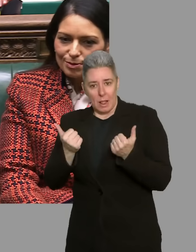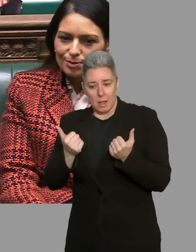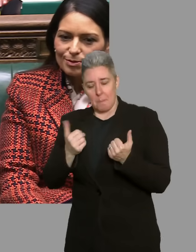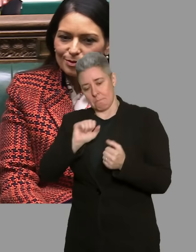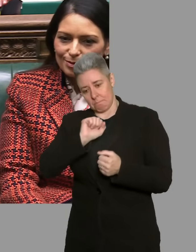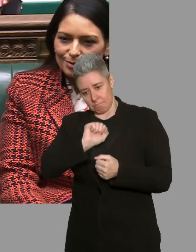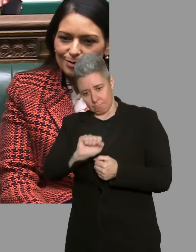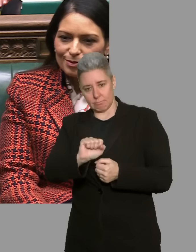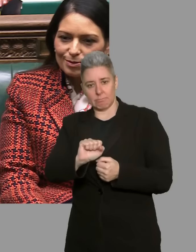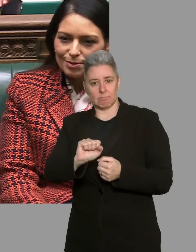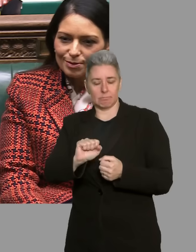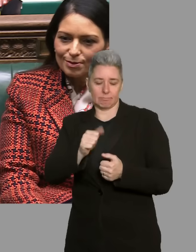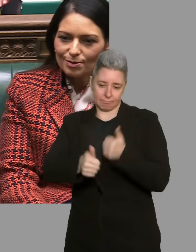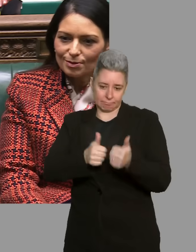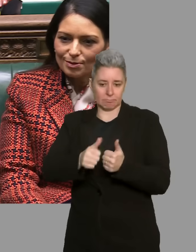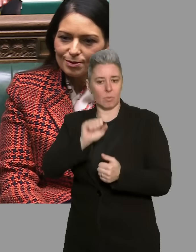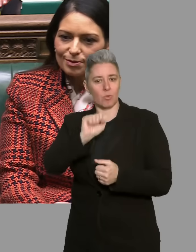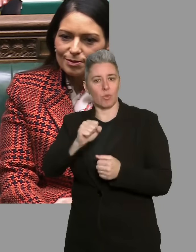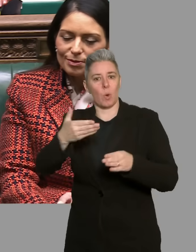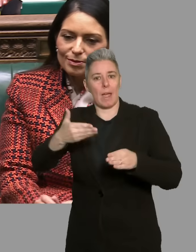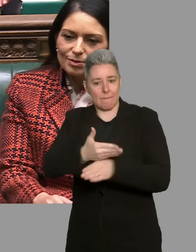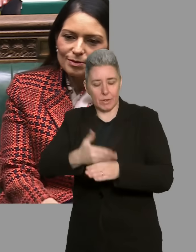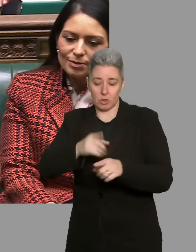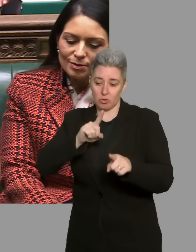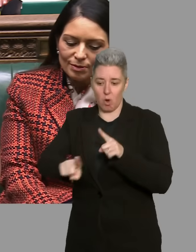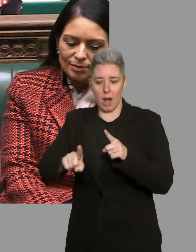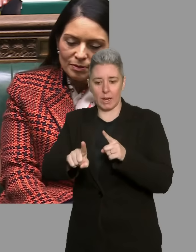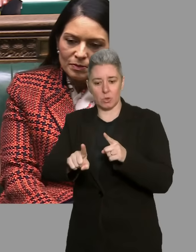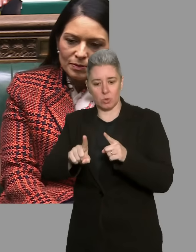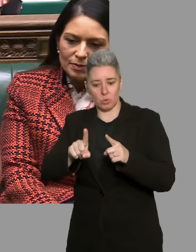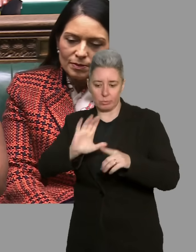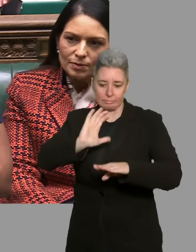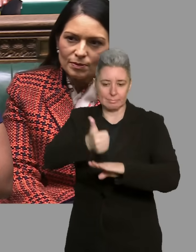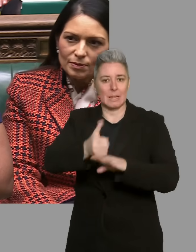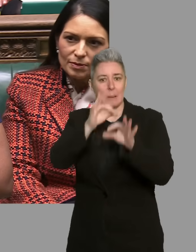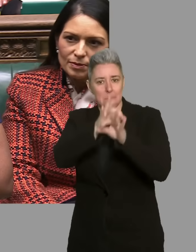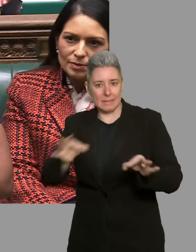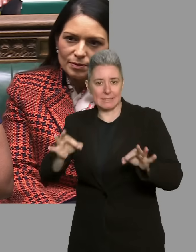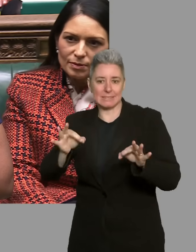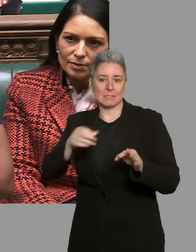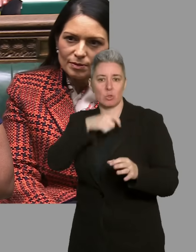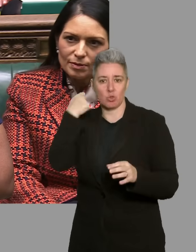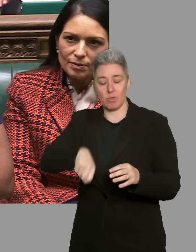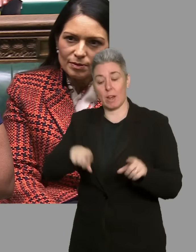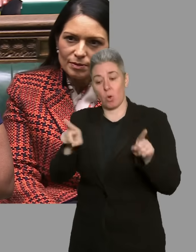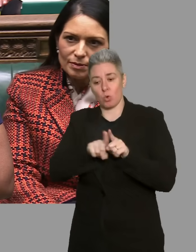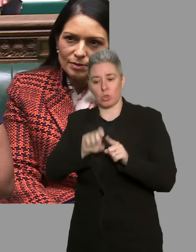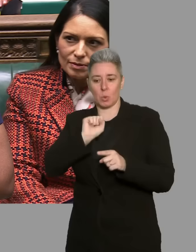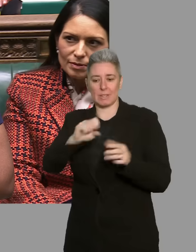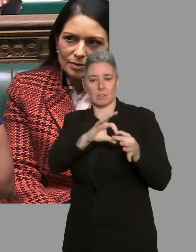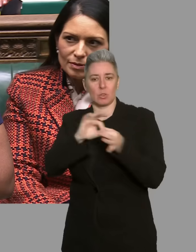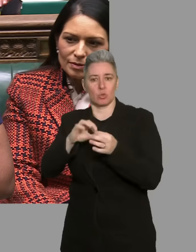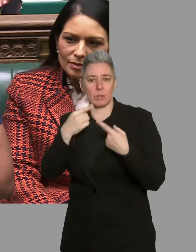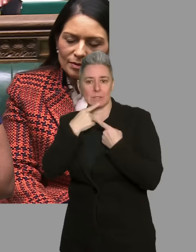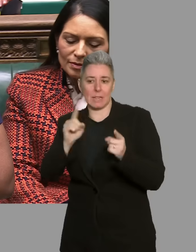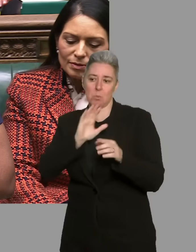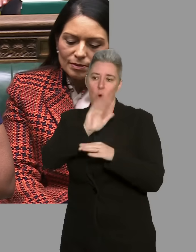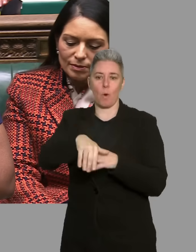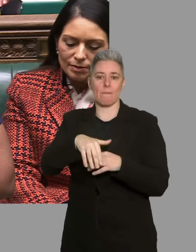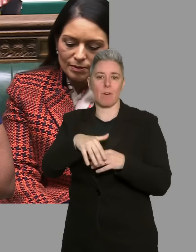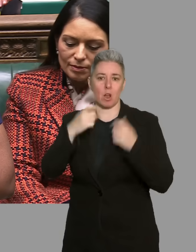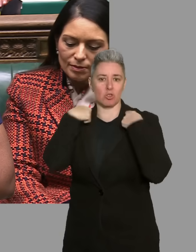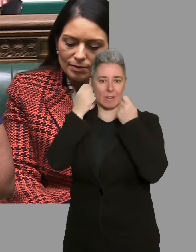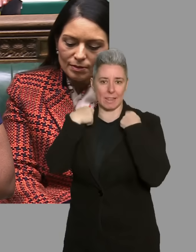and his joint statement on Greenland. The last few days have seen significant international events: the